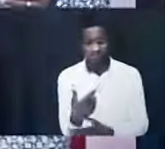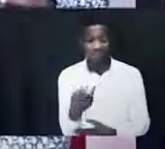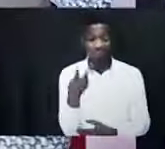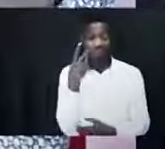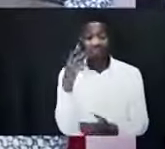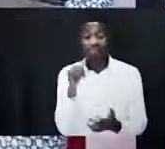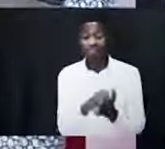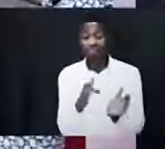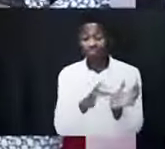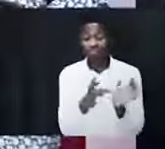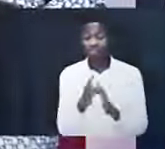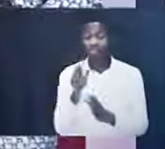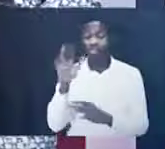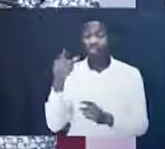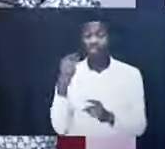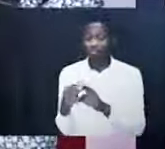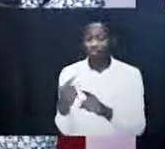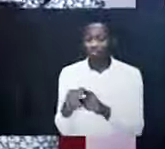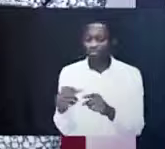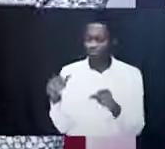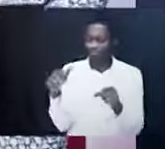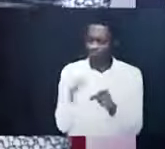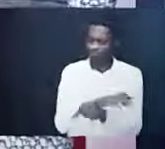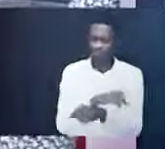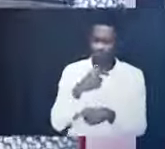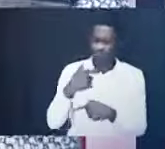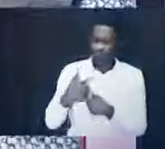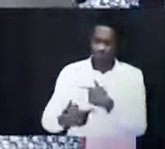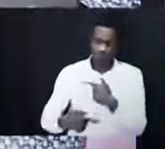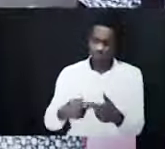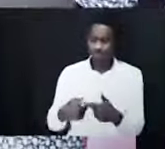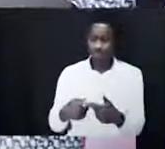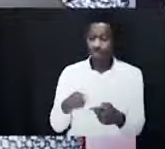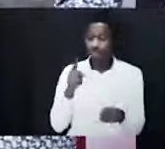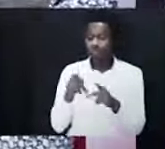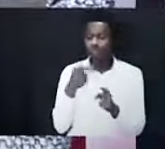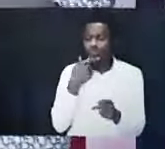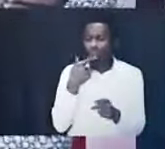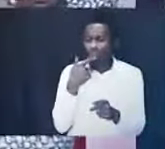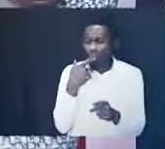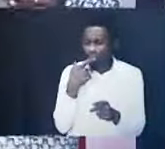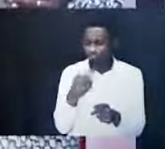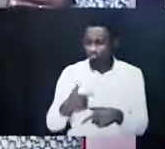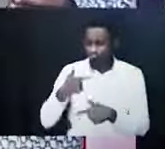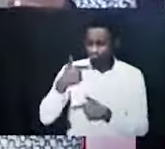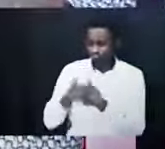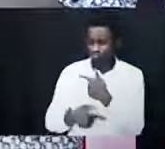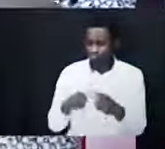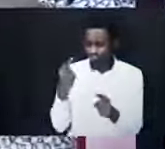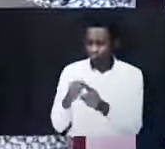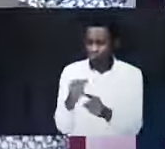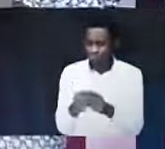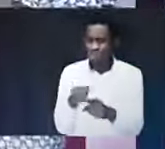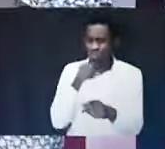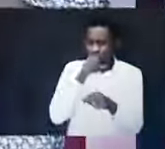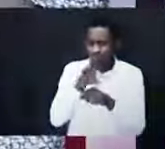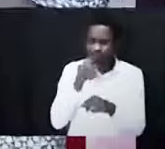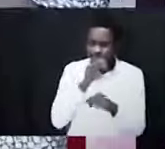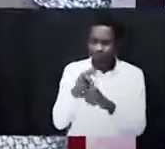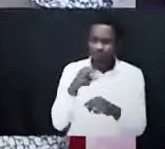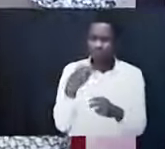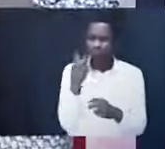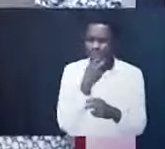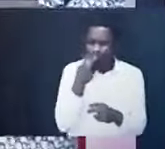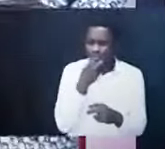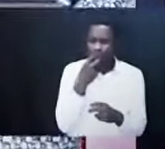grace. People said, what gracious words that came out of his mouth. Because he